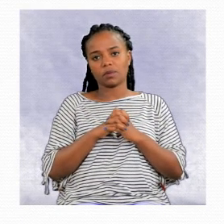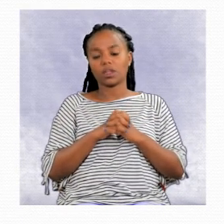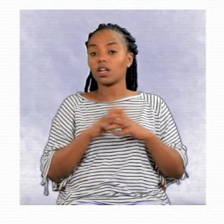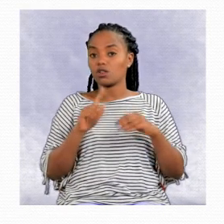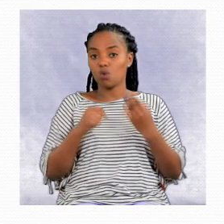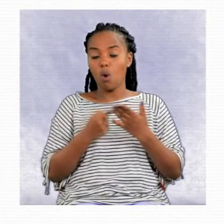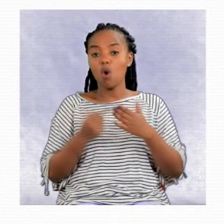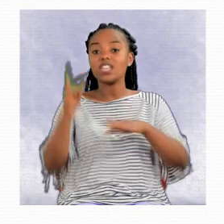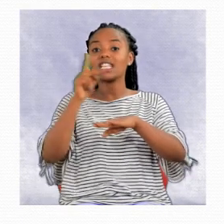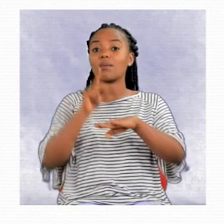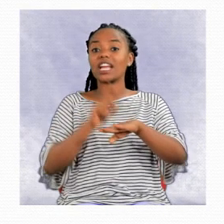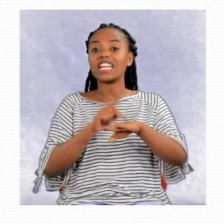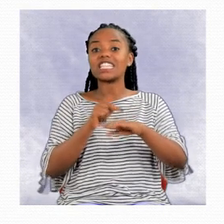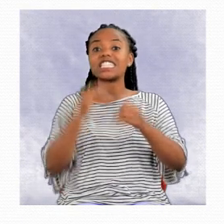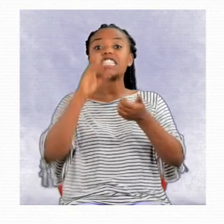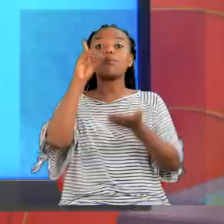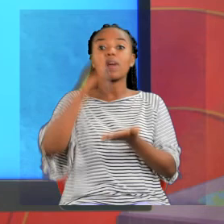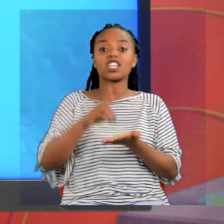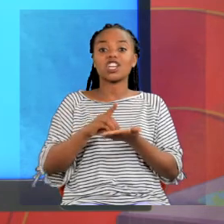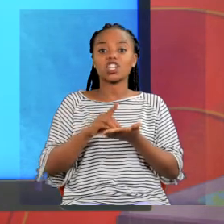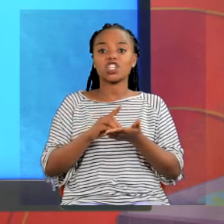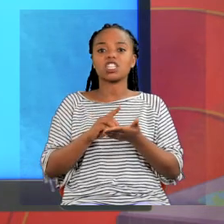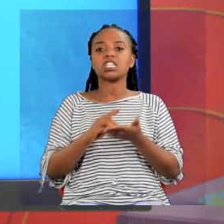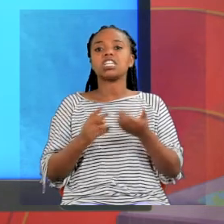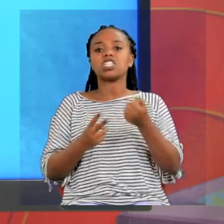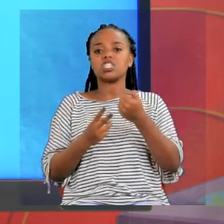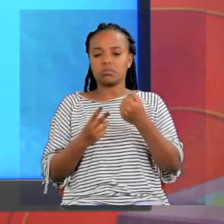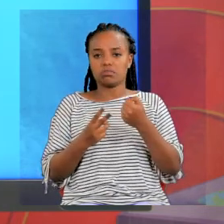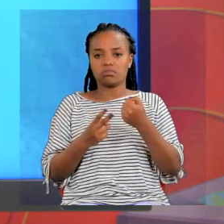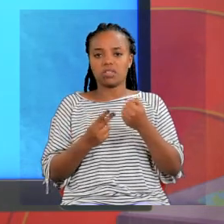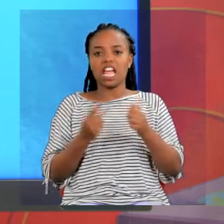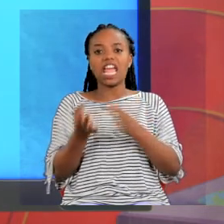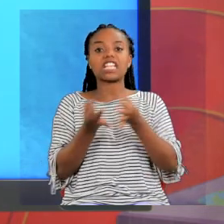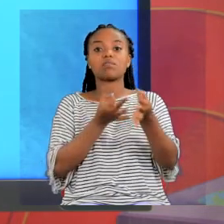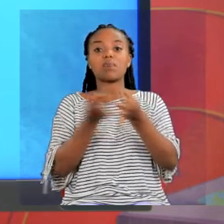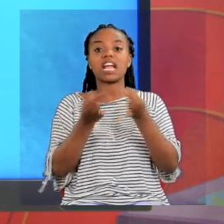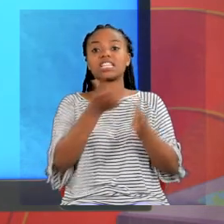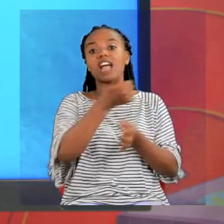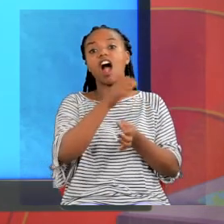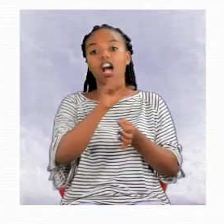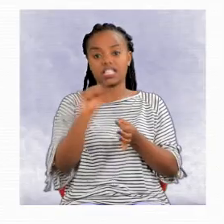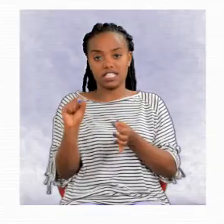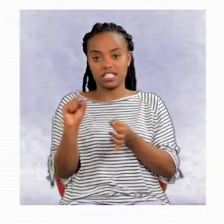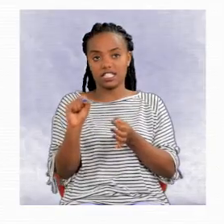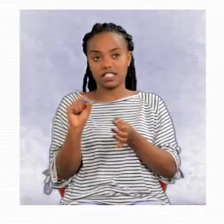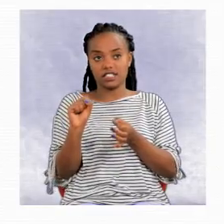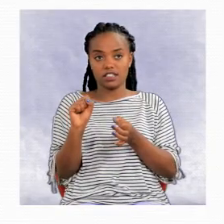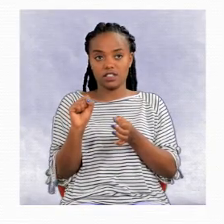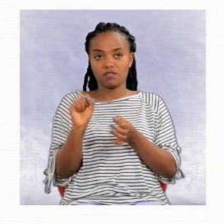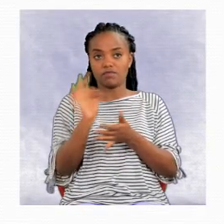So the periodic depreciation charge of an asset is expressed as